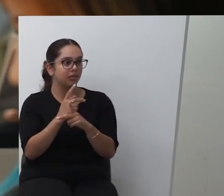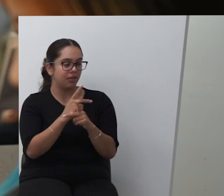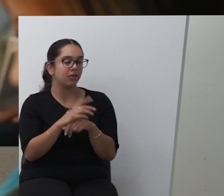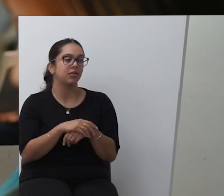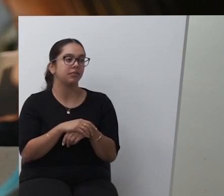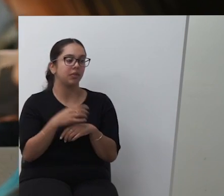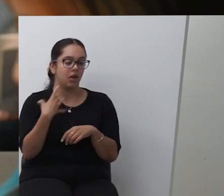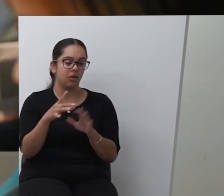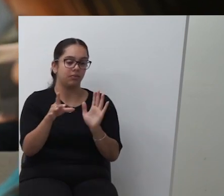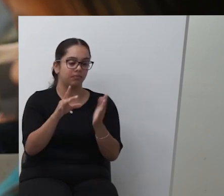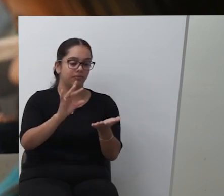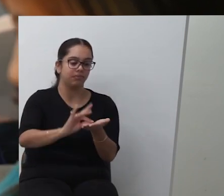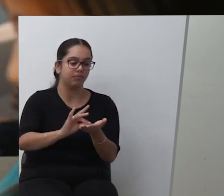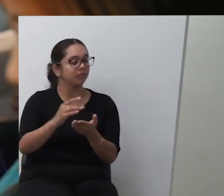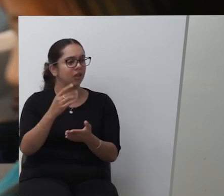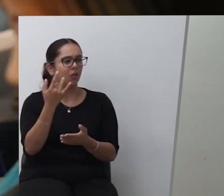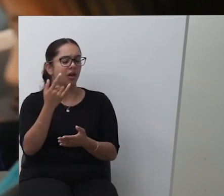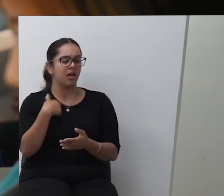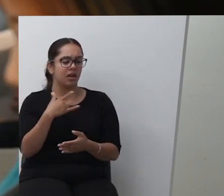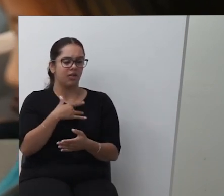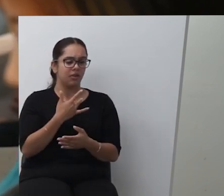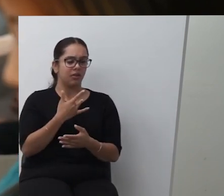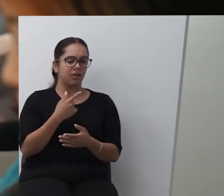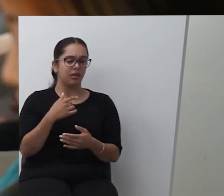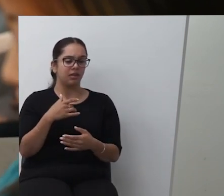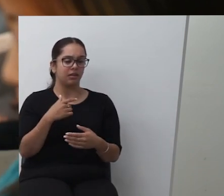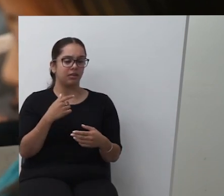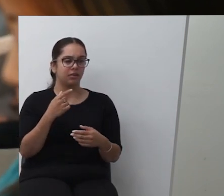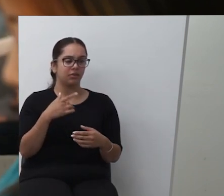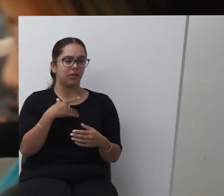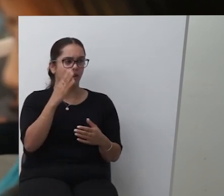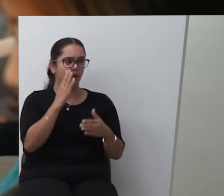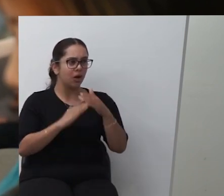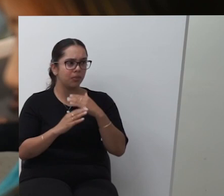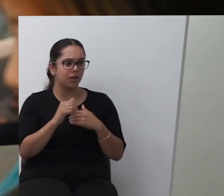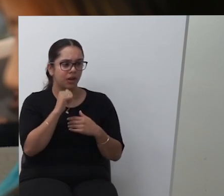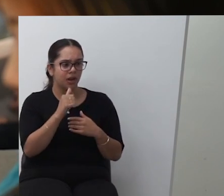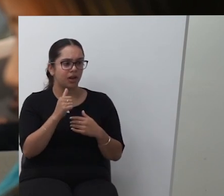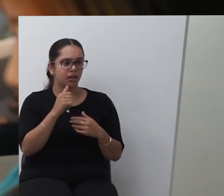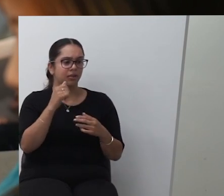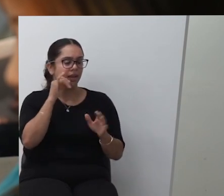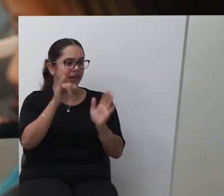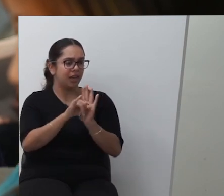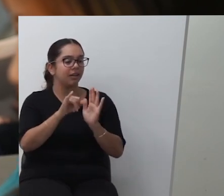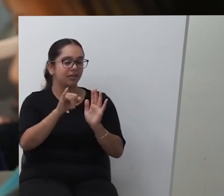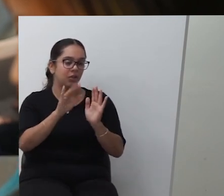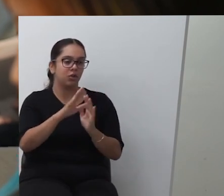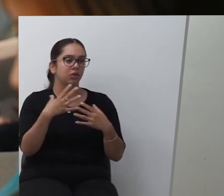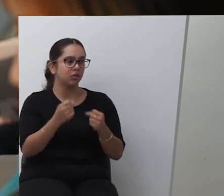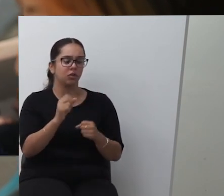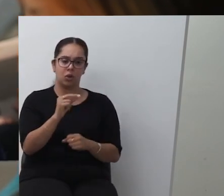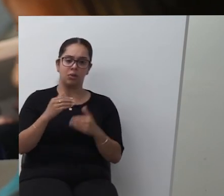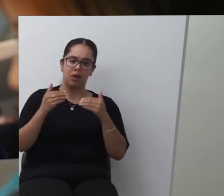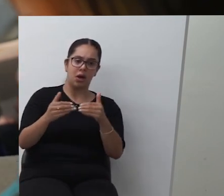I was like, you know, there's like a sense of like to have humility and not to like name your strength, and to and she was like, no, be